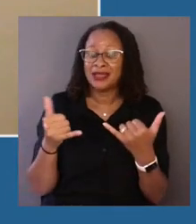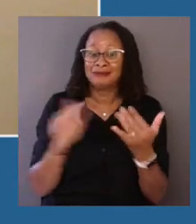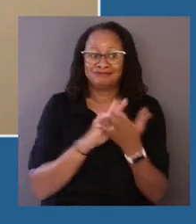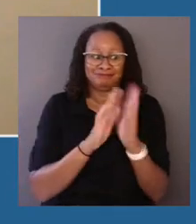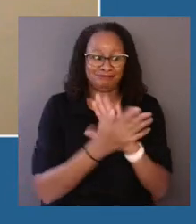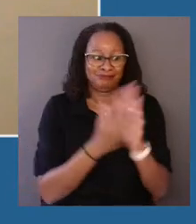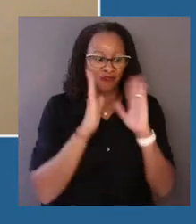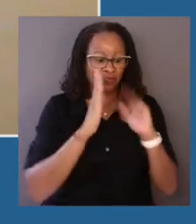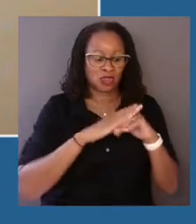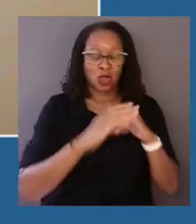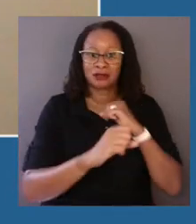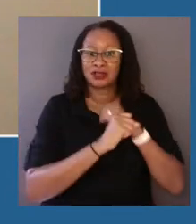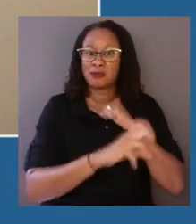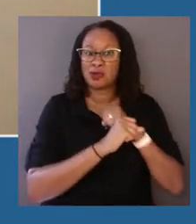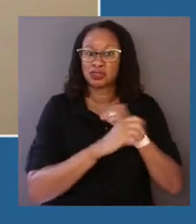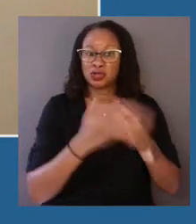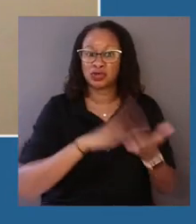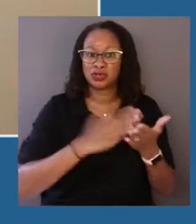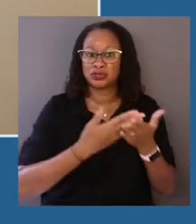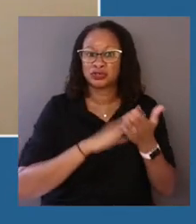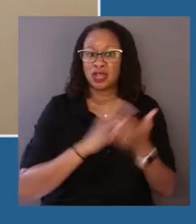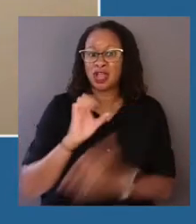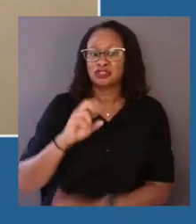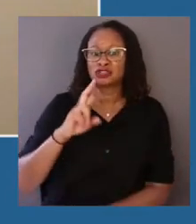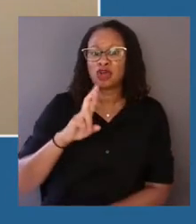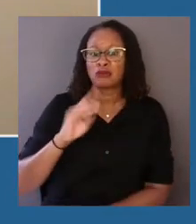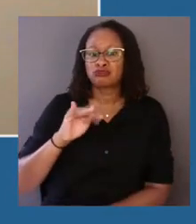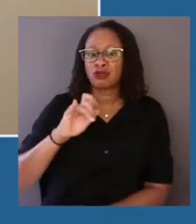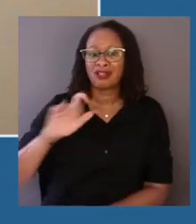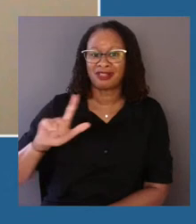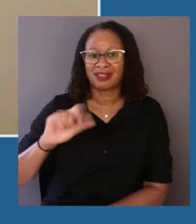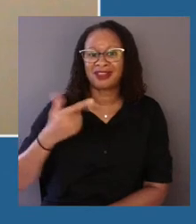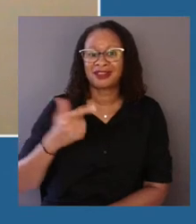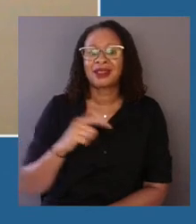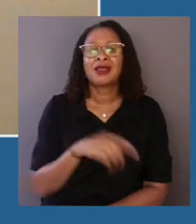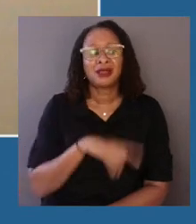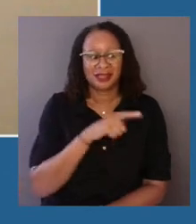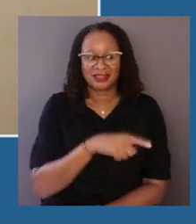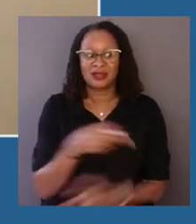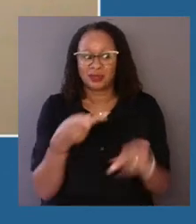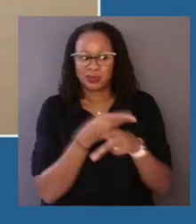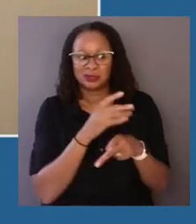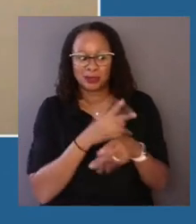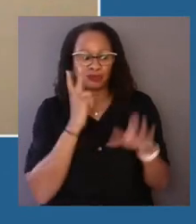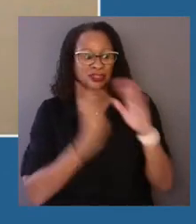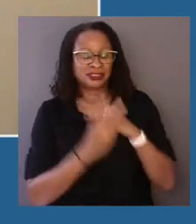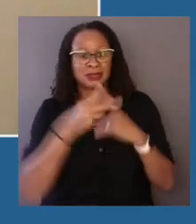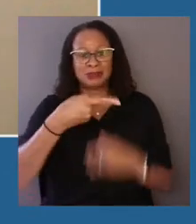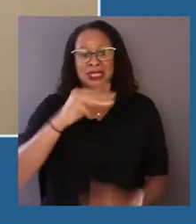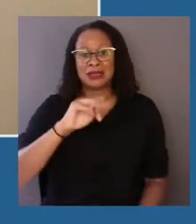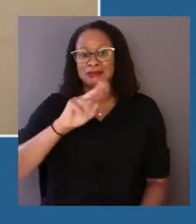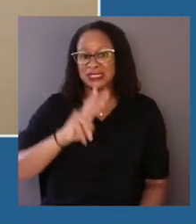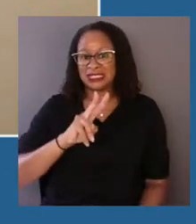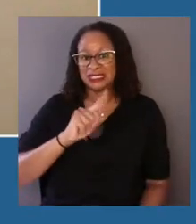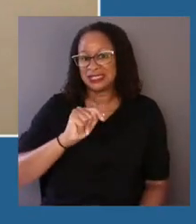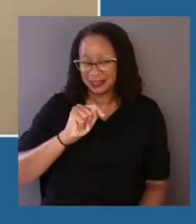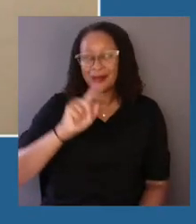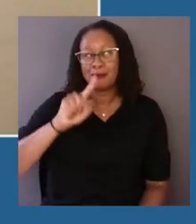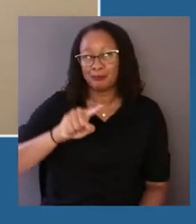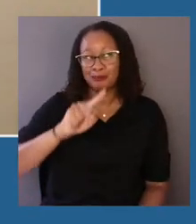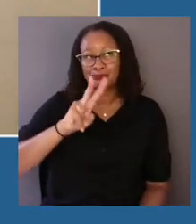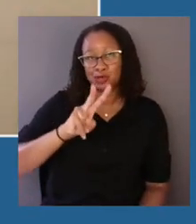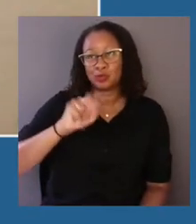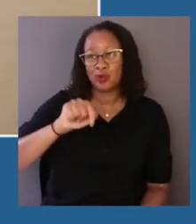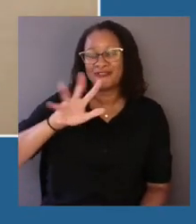grilled and char broiling from restaurants have become our strongest predictor of PM2.5 in the city. So our beloved pizza